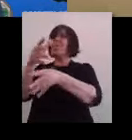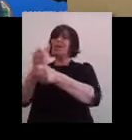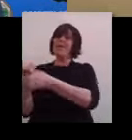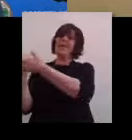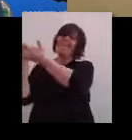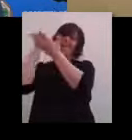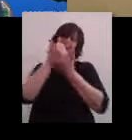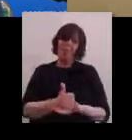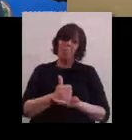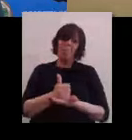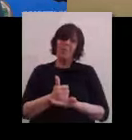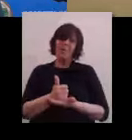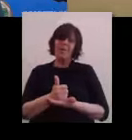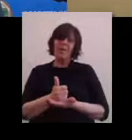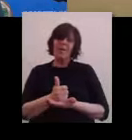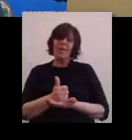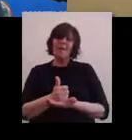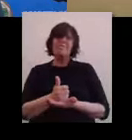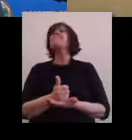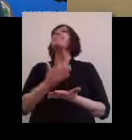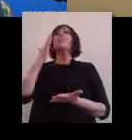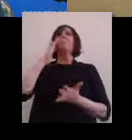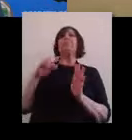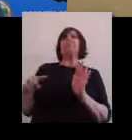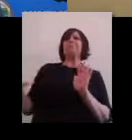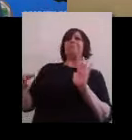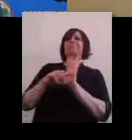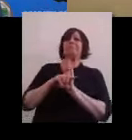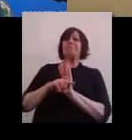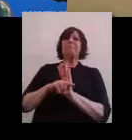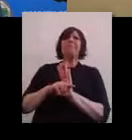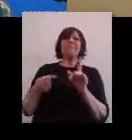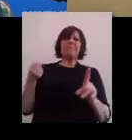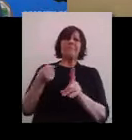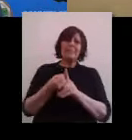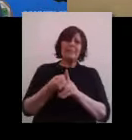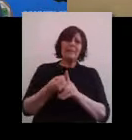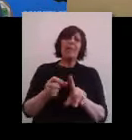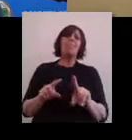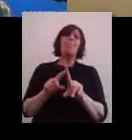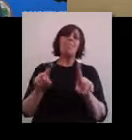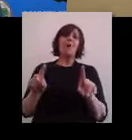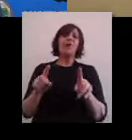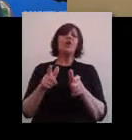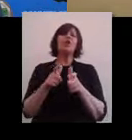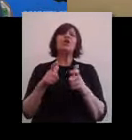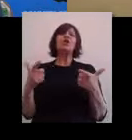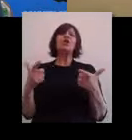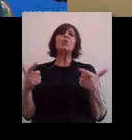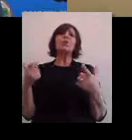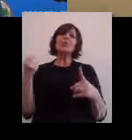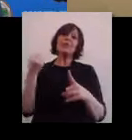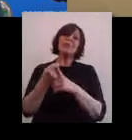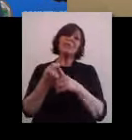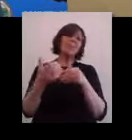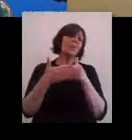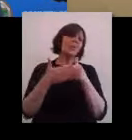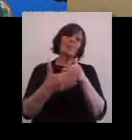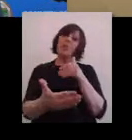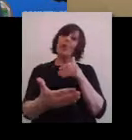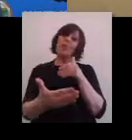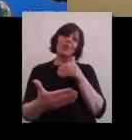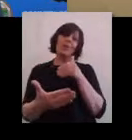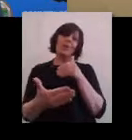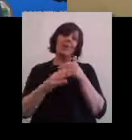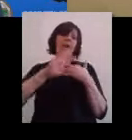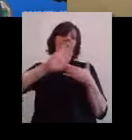only going to have a negative impact in the short run, but it's also going to have a huge impact on where we are going forward, because all of our budgeting